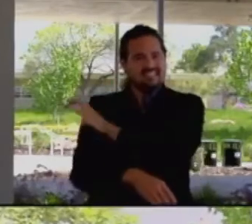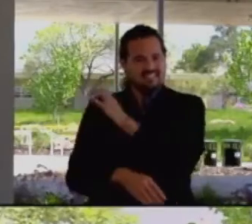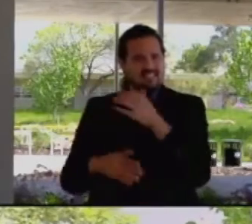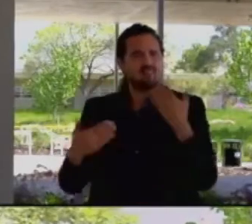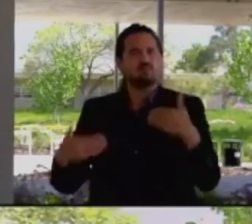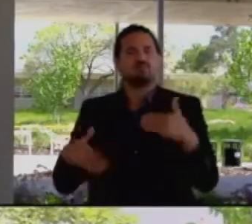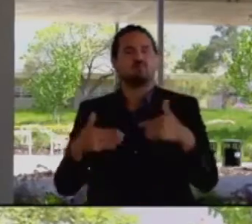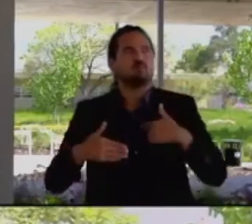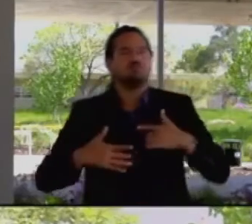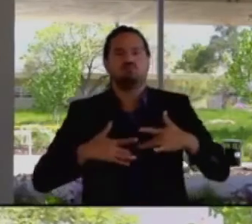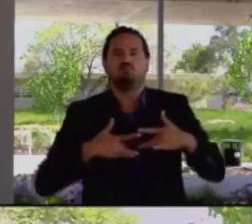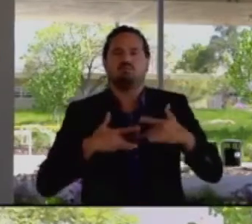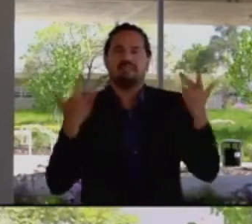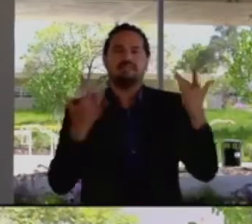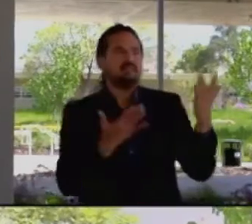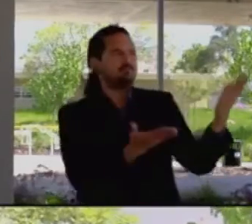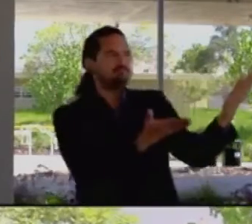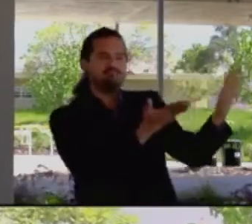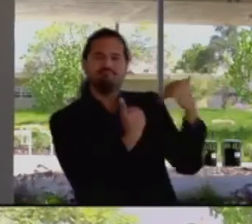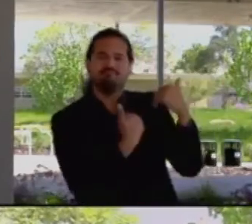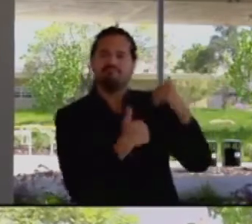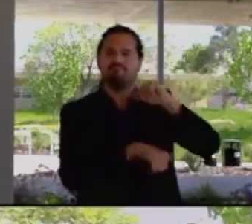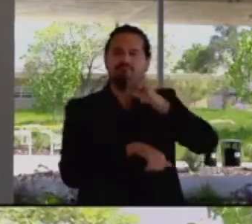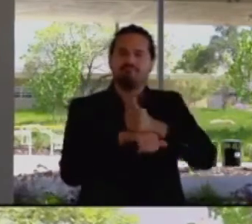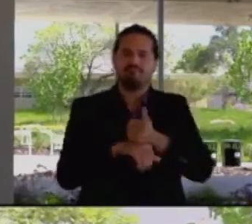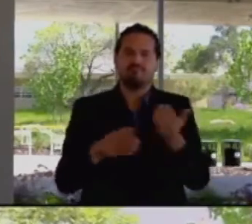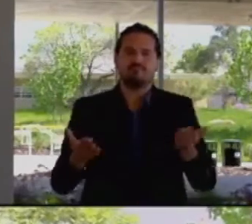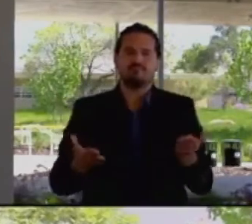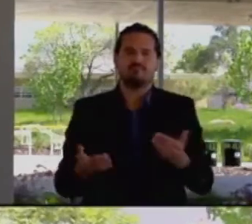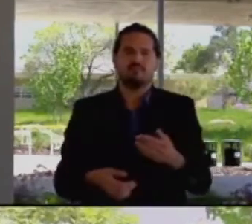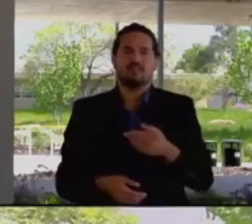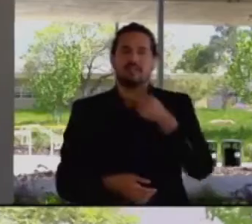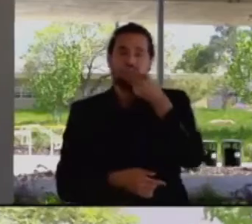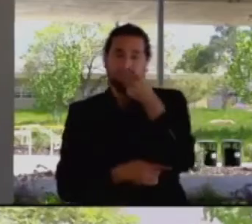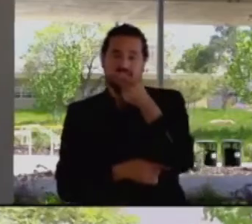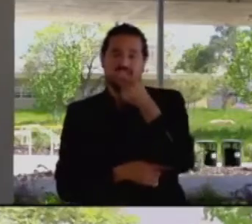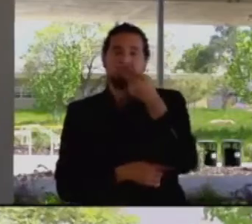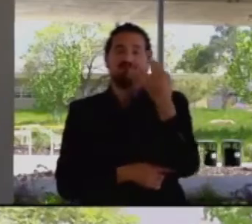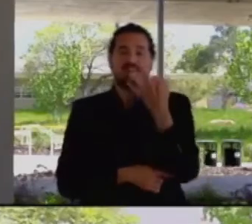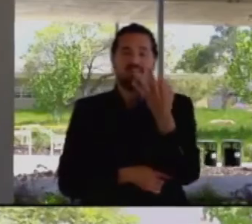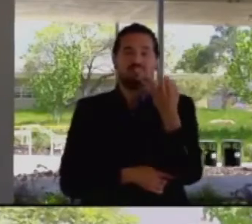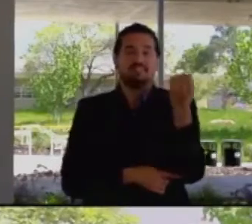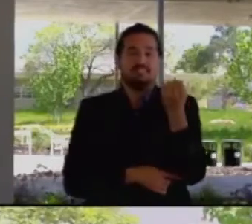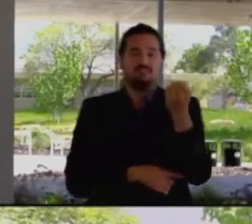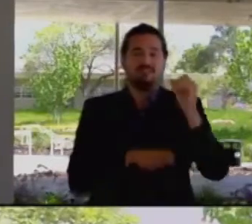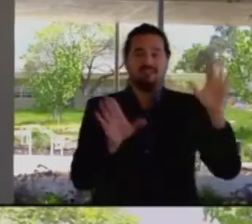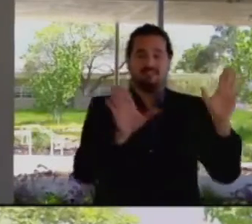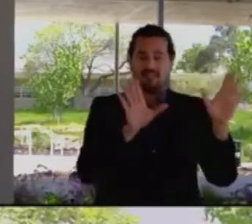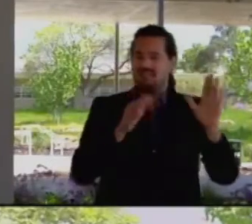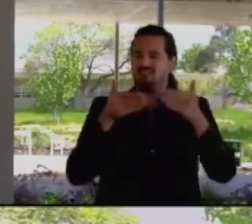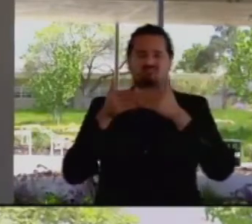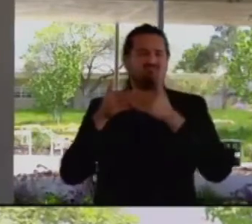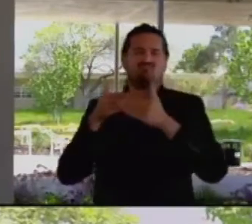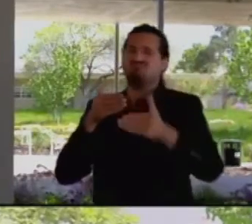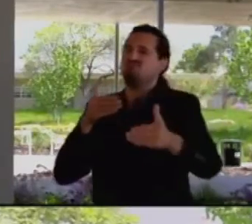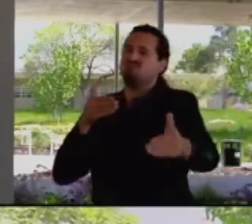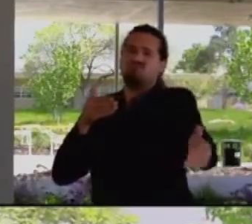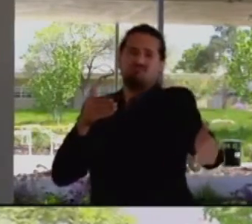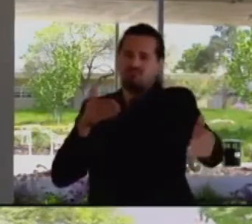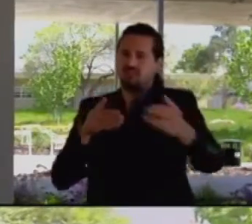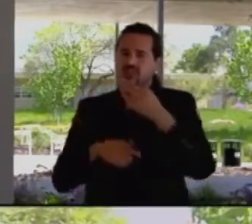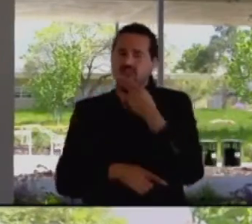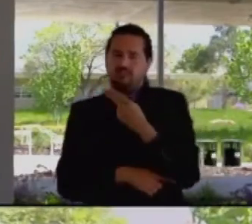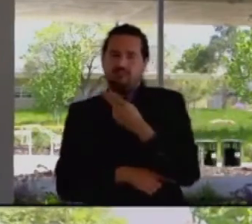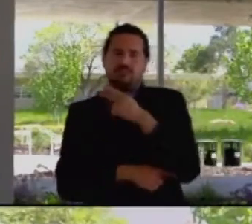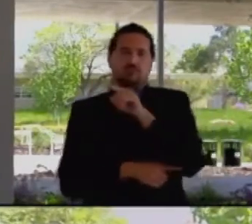summer. It's open into the evenings, and we're providing vaccinations to our community because this is a community that needs and deserves to be